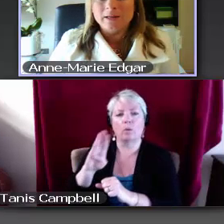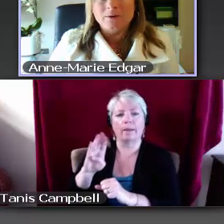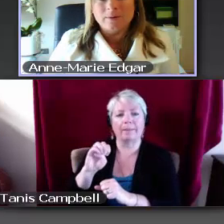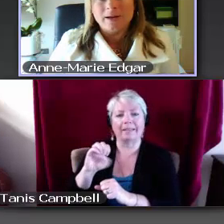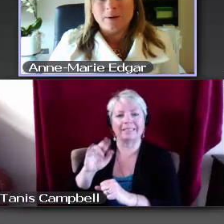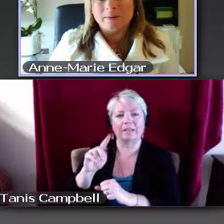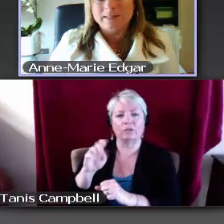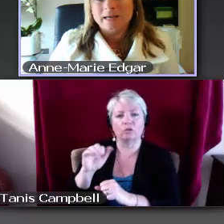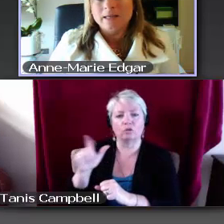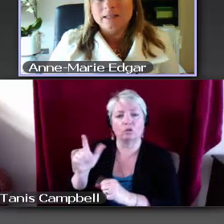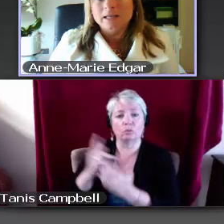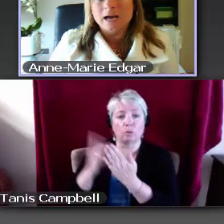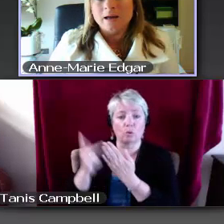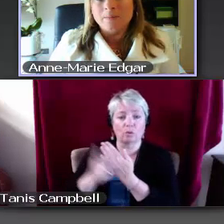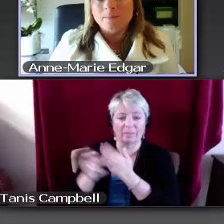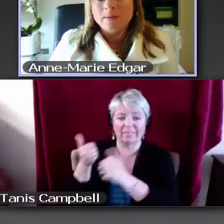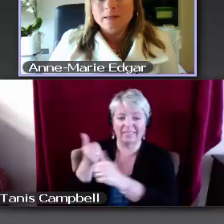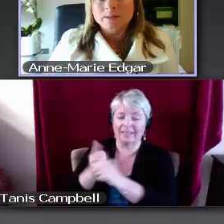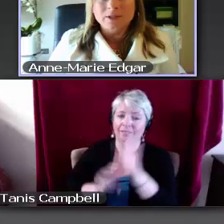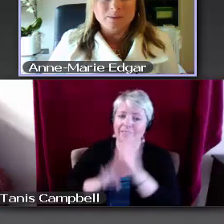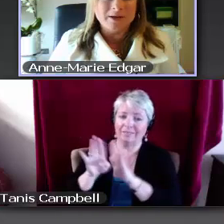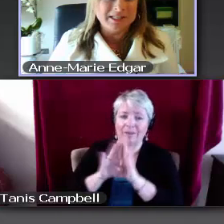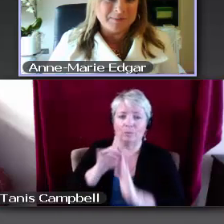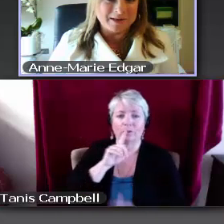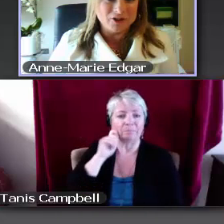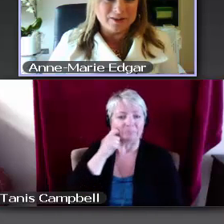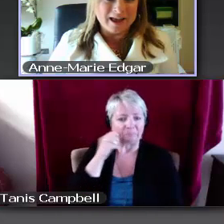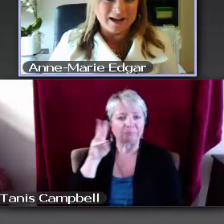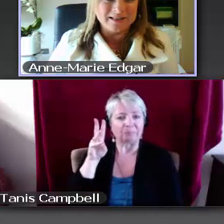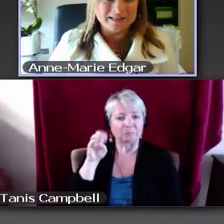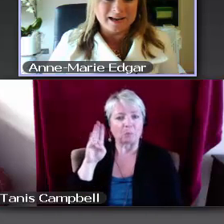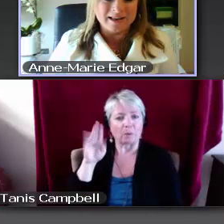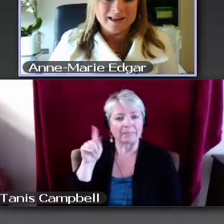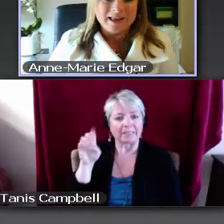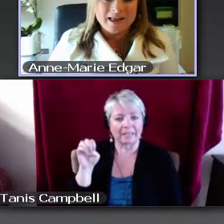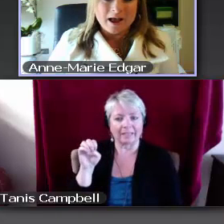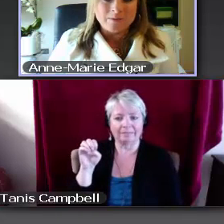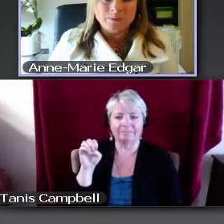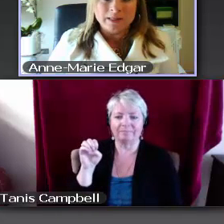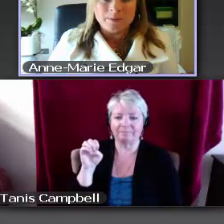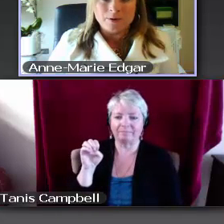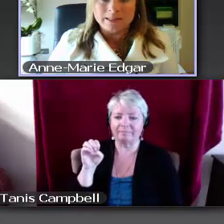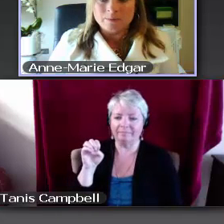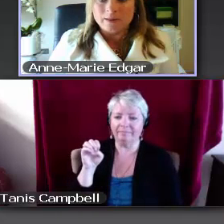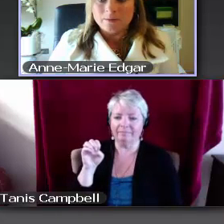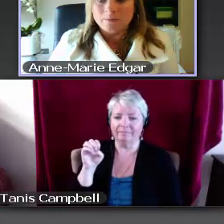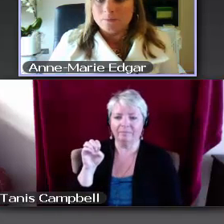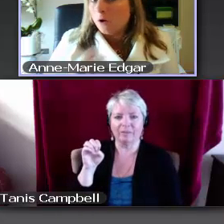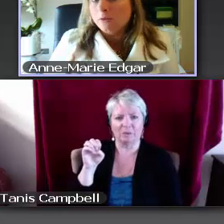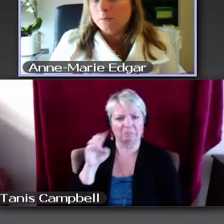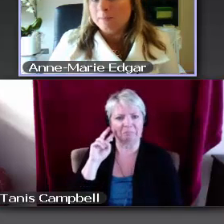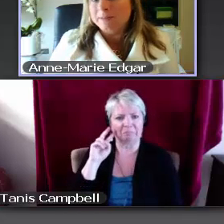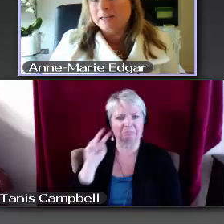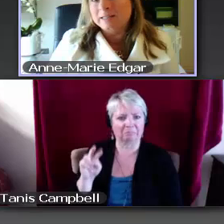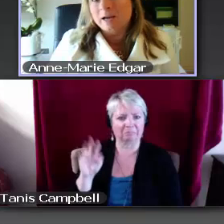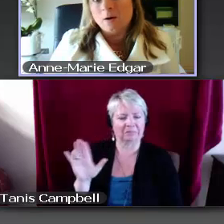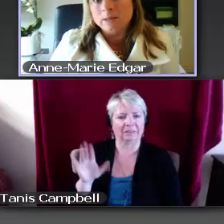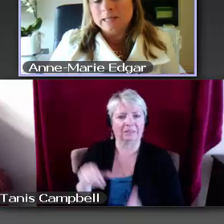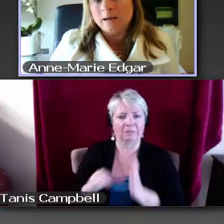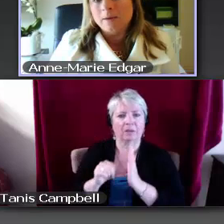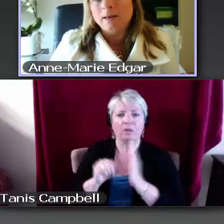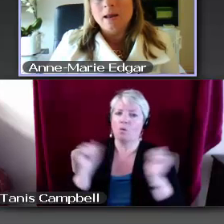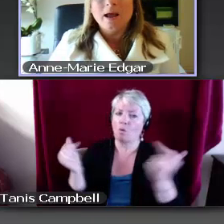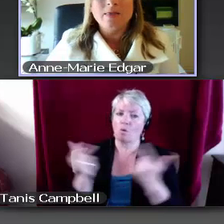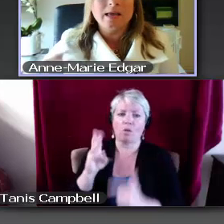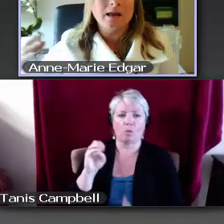a really great website. So I just wanted to mention that. I was really impressed with all the websites. I